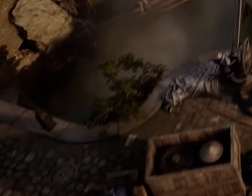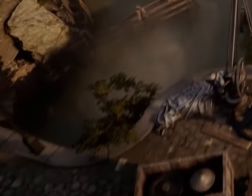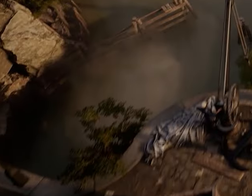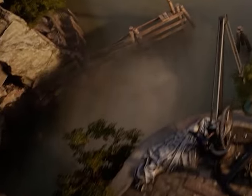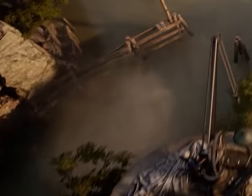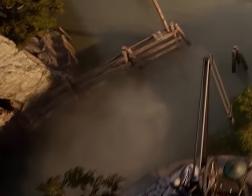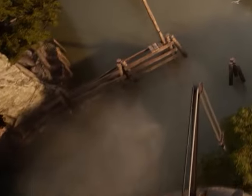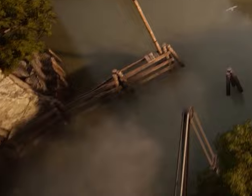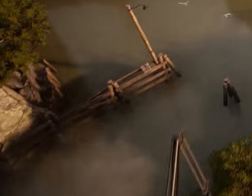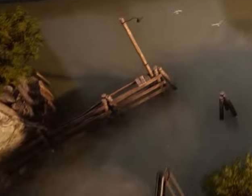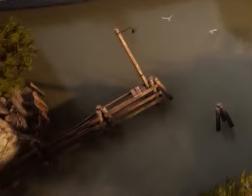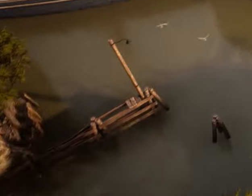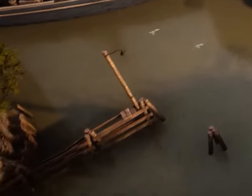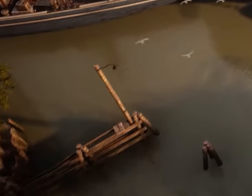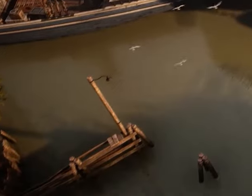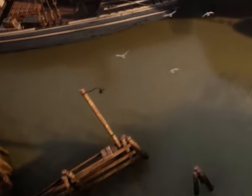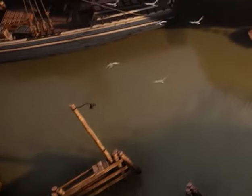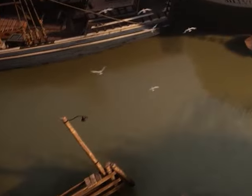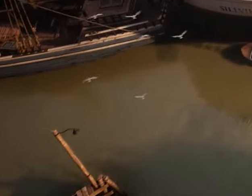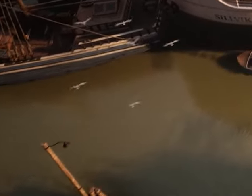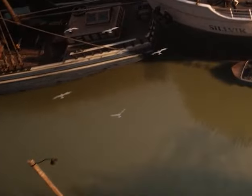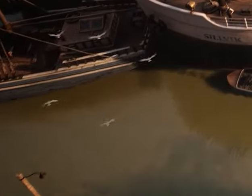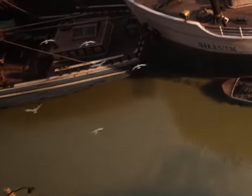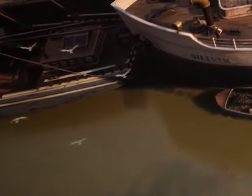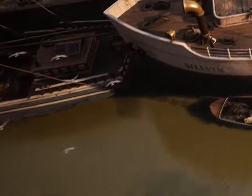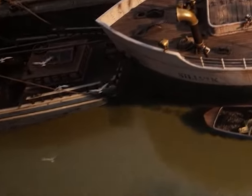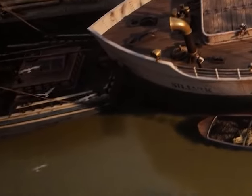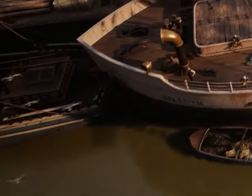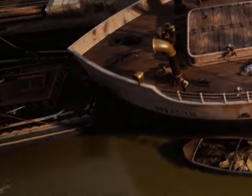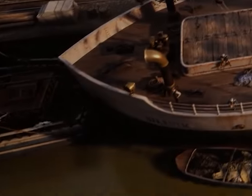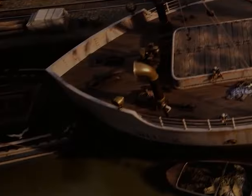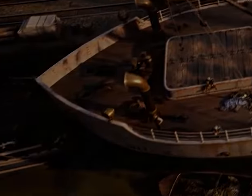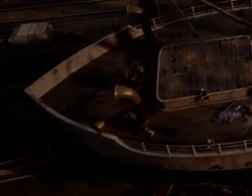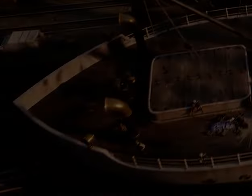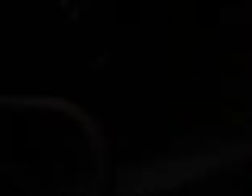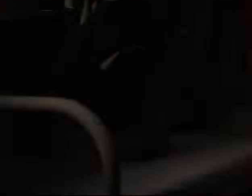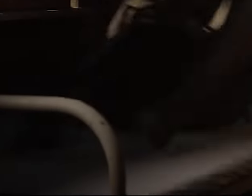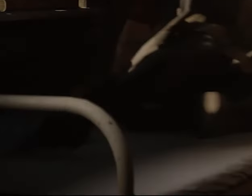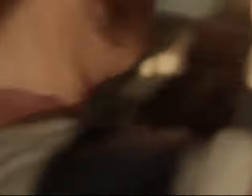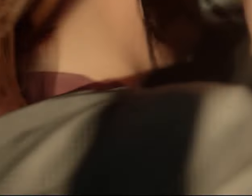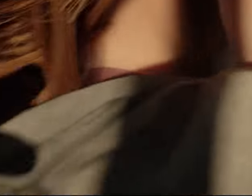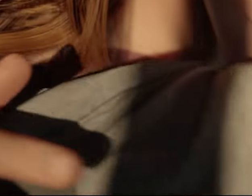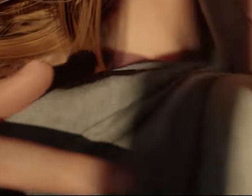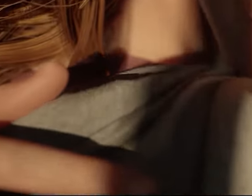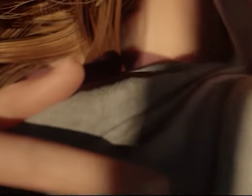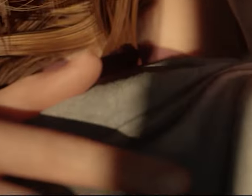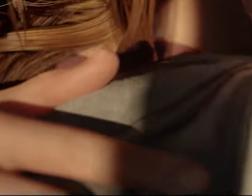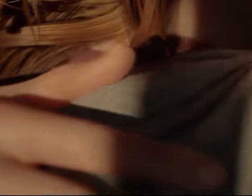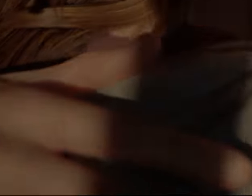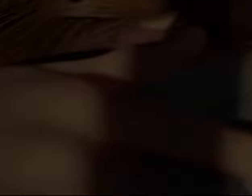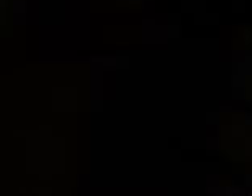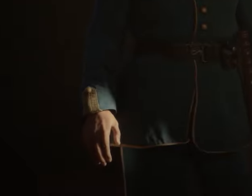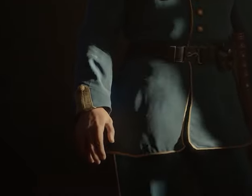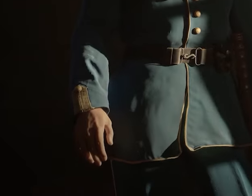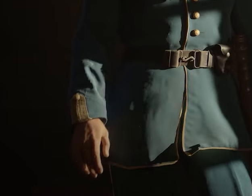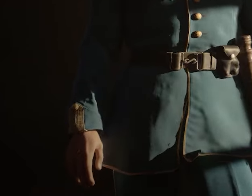But you are my people, and you will come to no harm. He's not in any